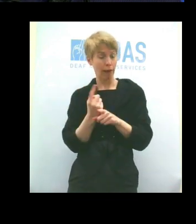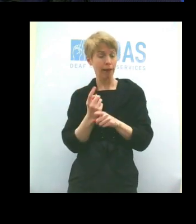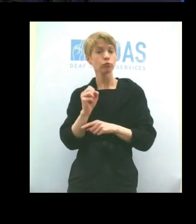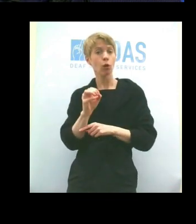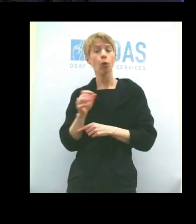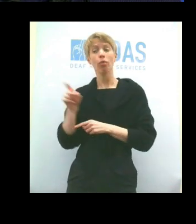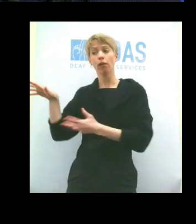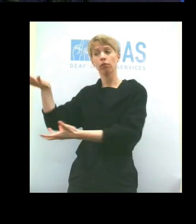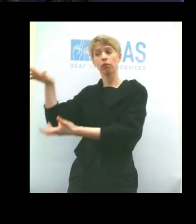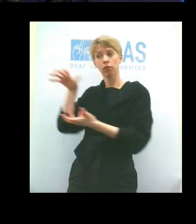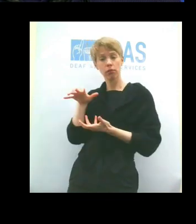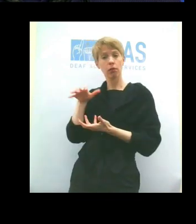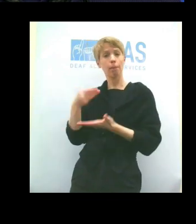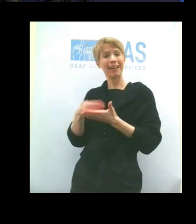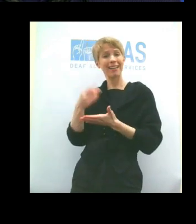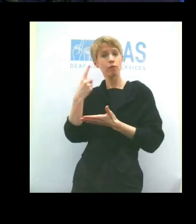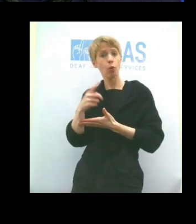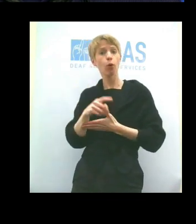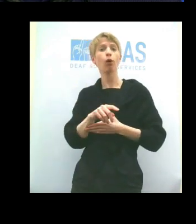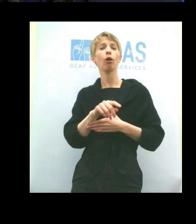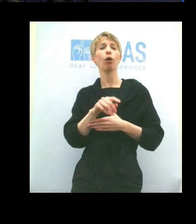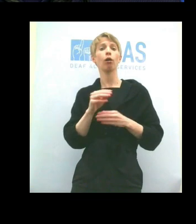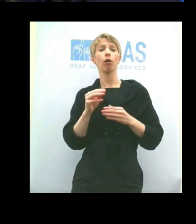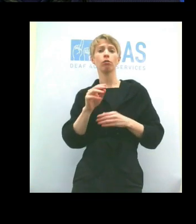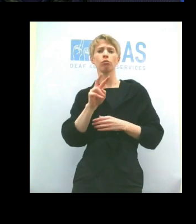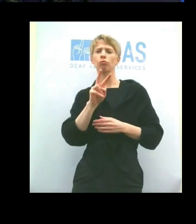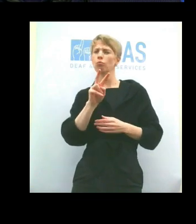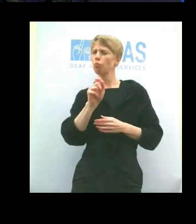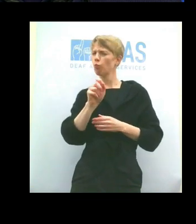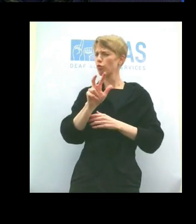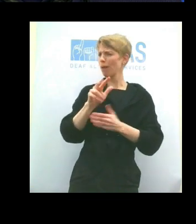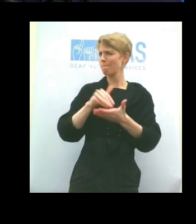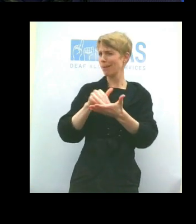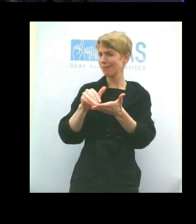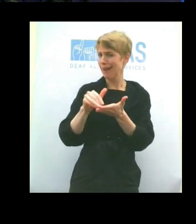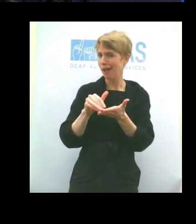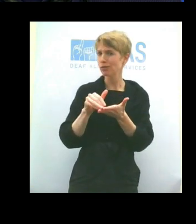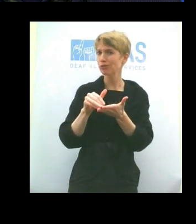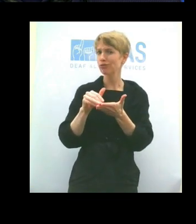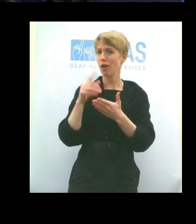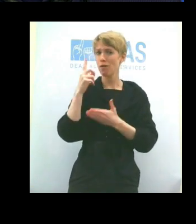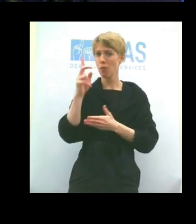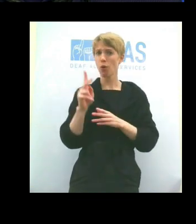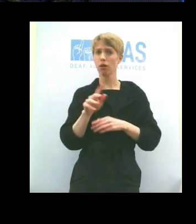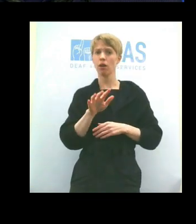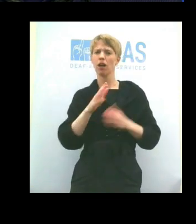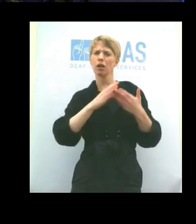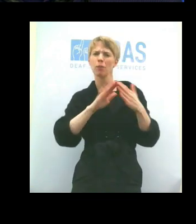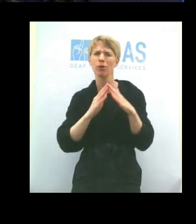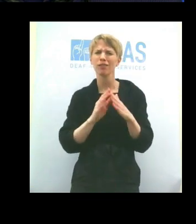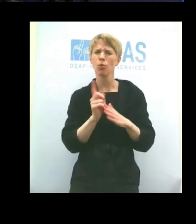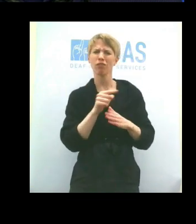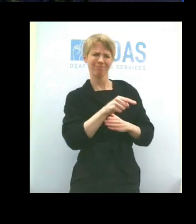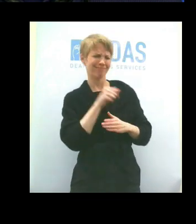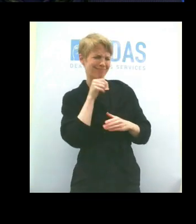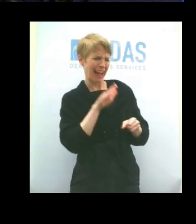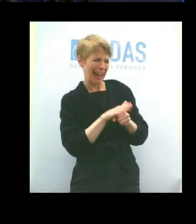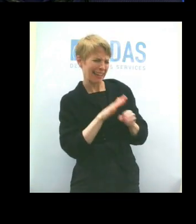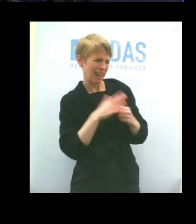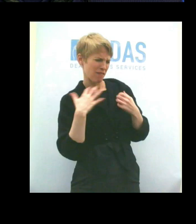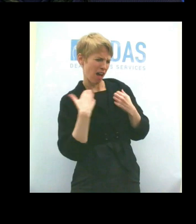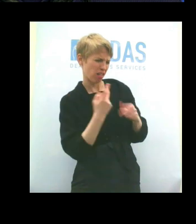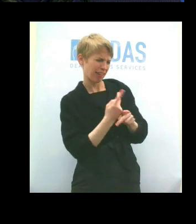support 27 sites in 15 priority zip codes across Western New York to perform testing of